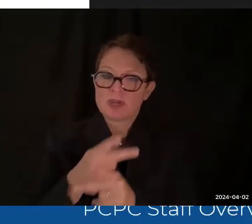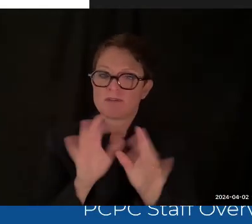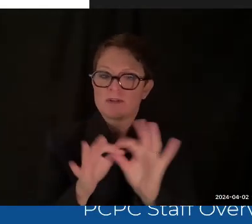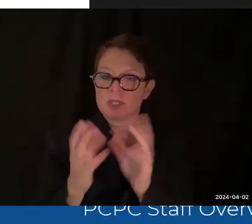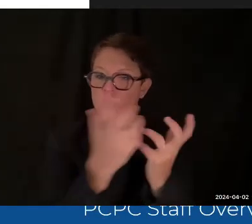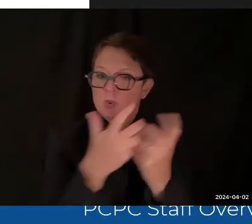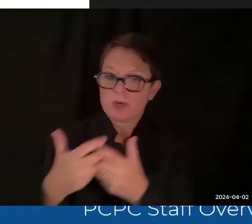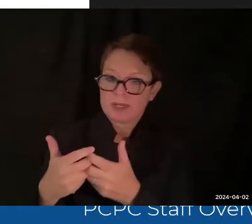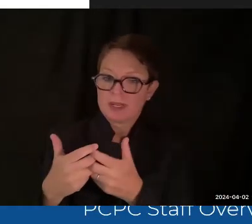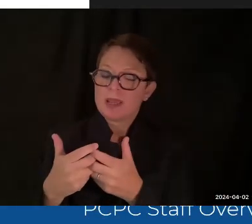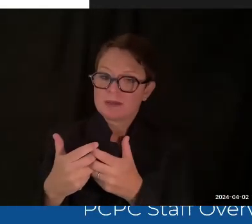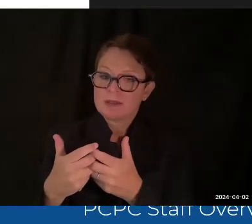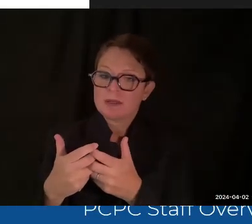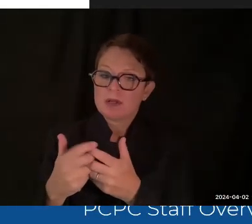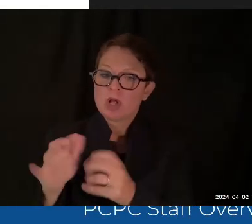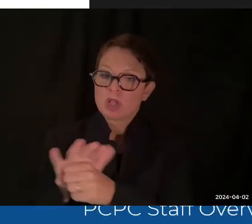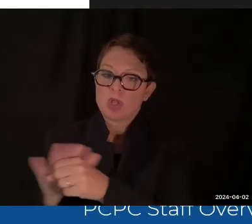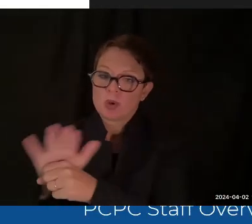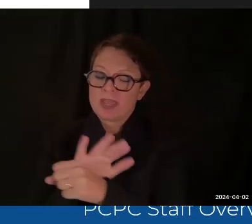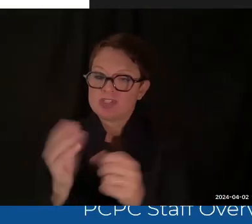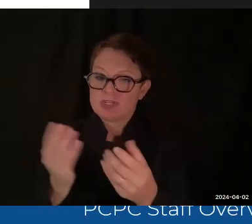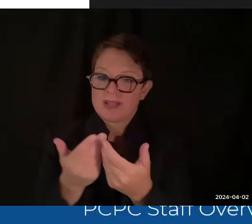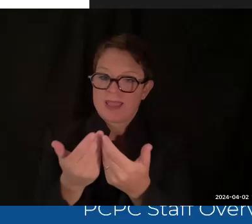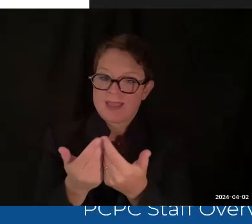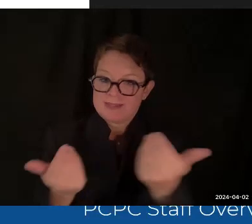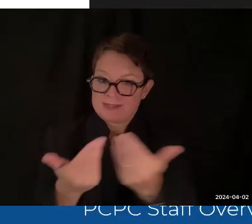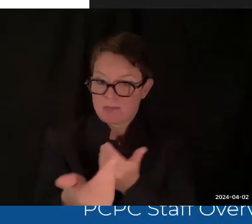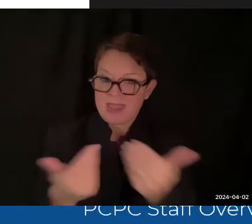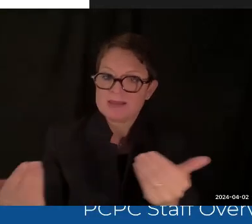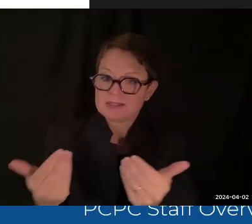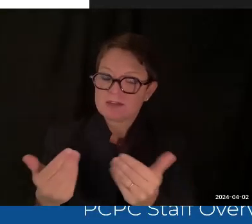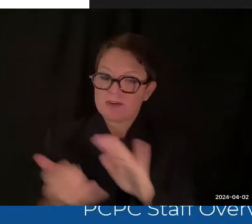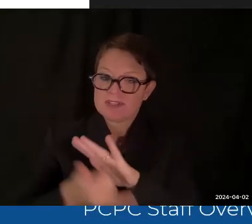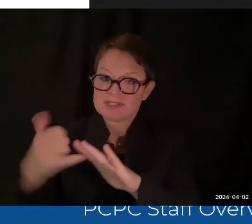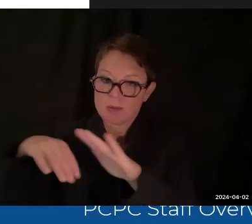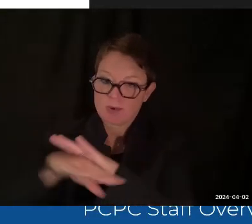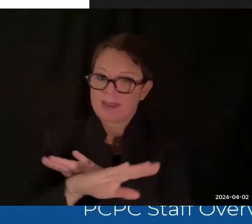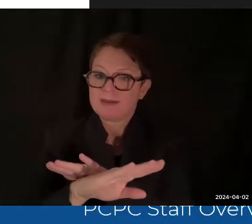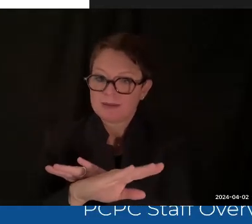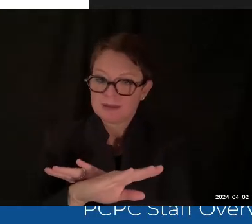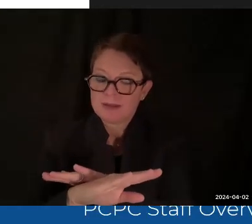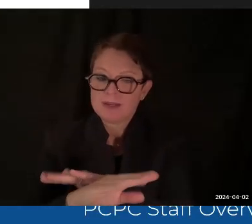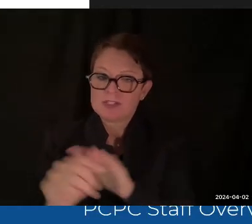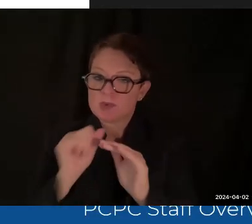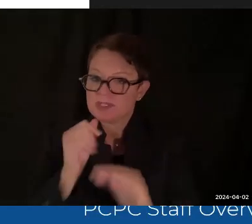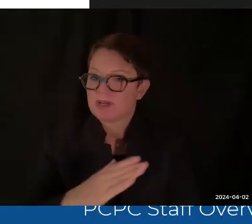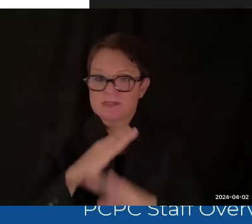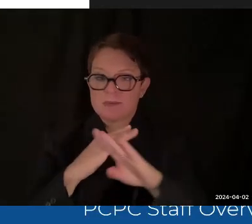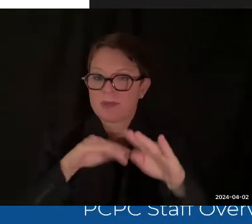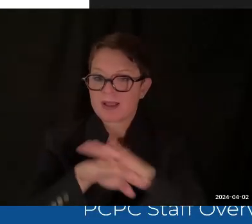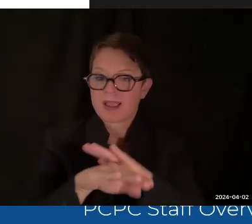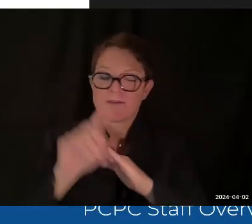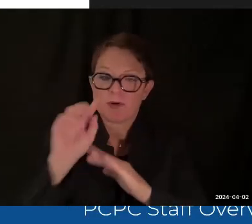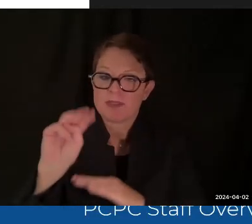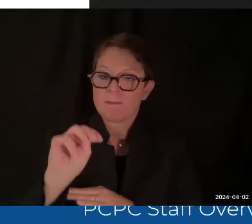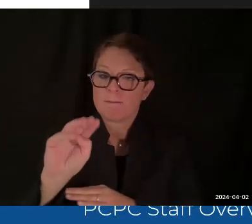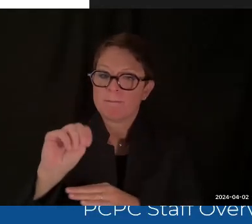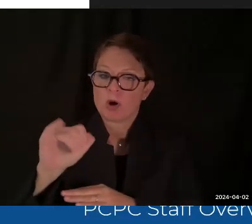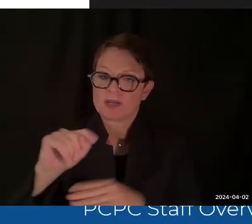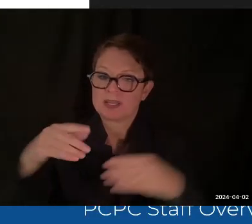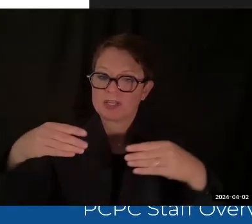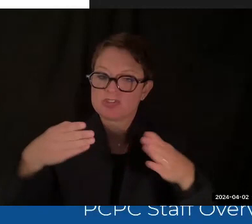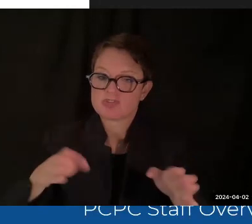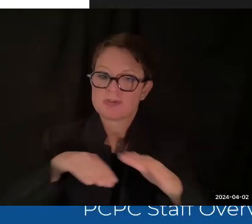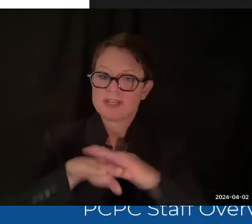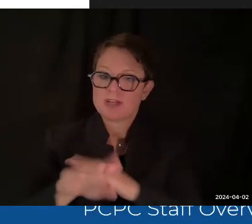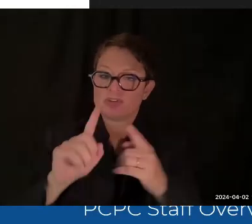coordinate location and spacing of proposed subway entrance so that it does not hinder access to the Market Street entry